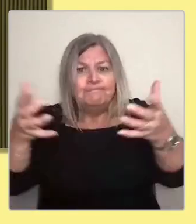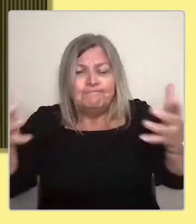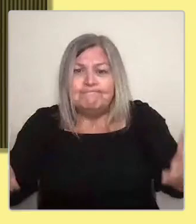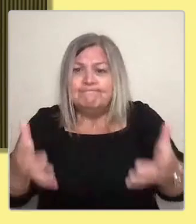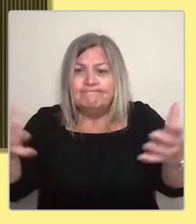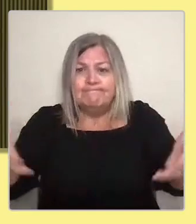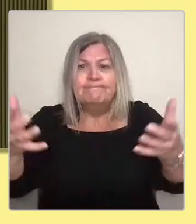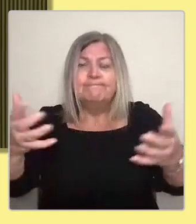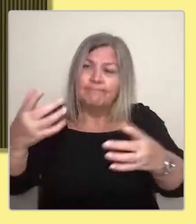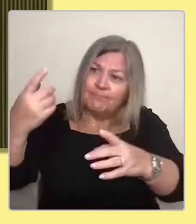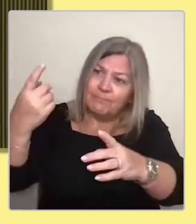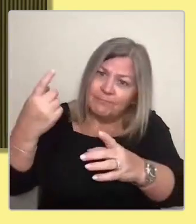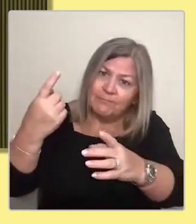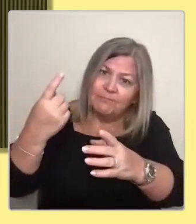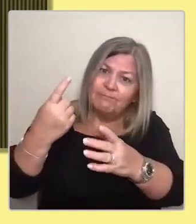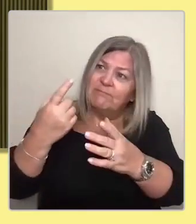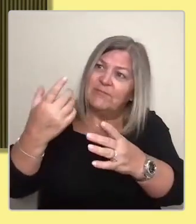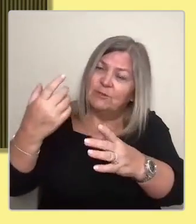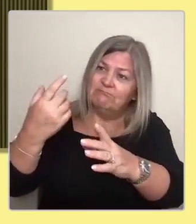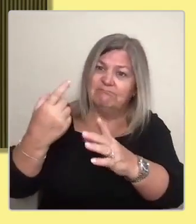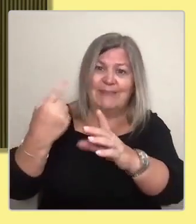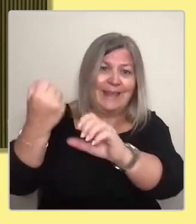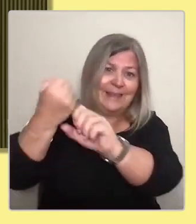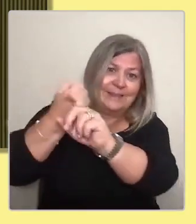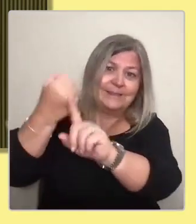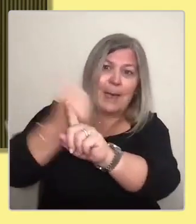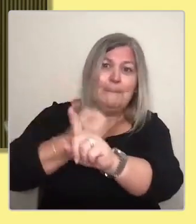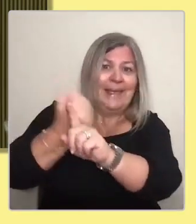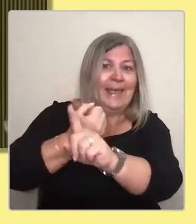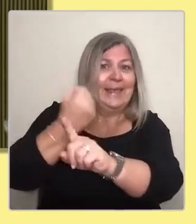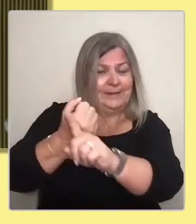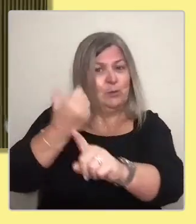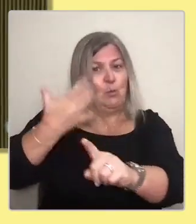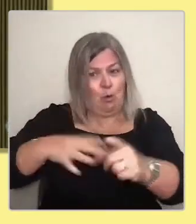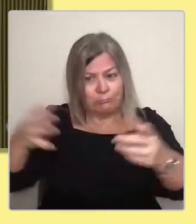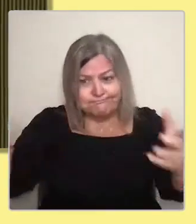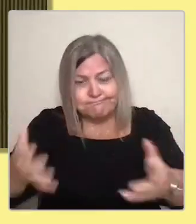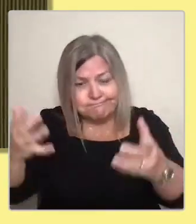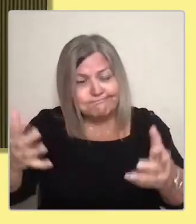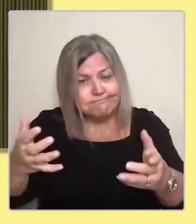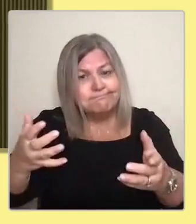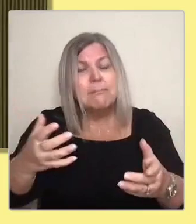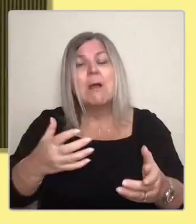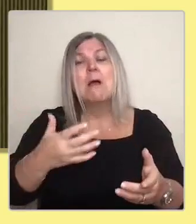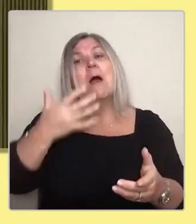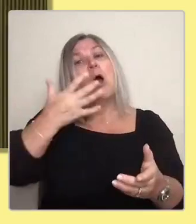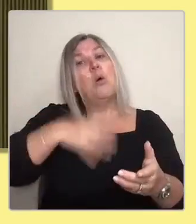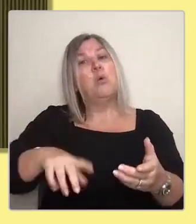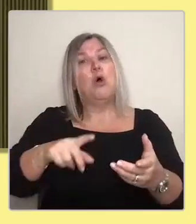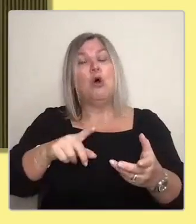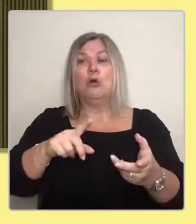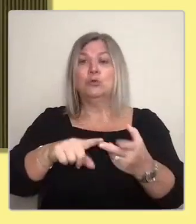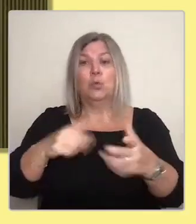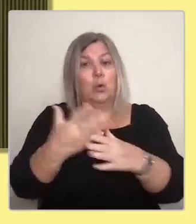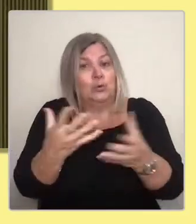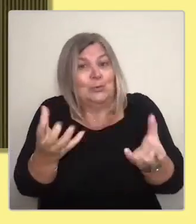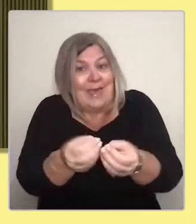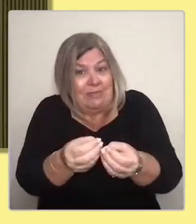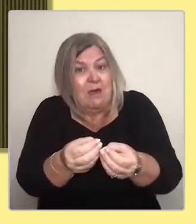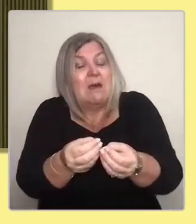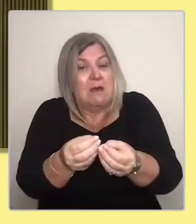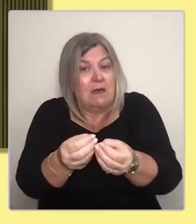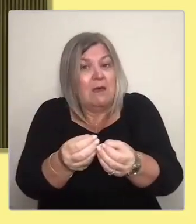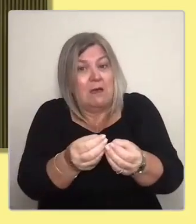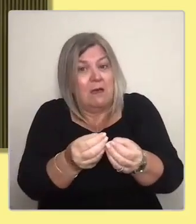country. I want to heal the rifts in our own party. I want us to work together as one, because I